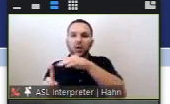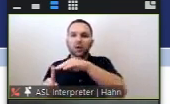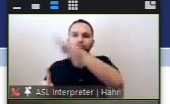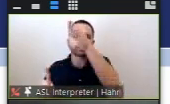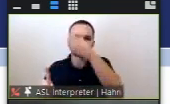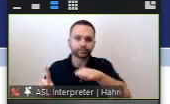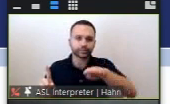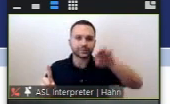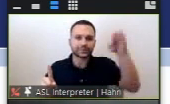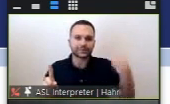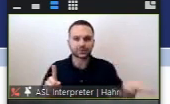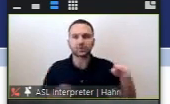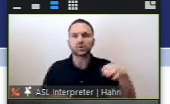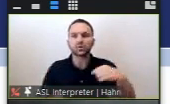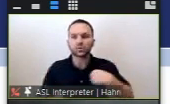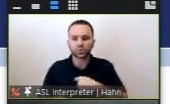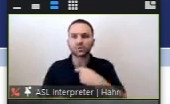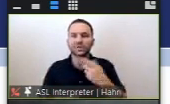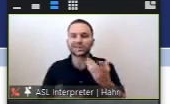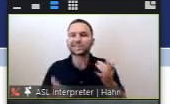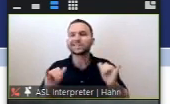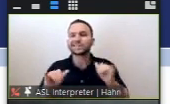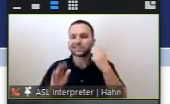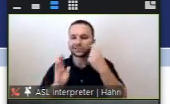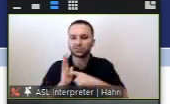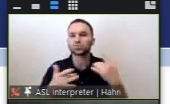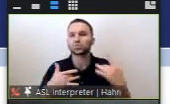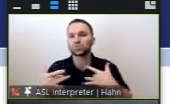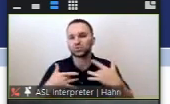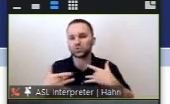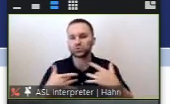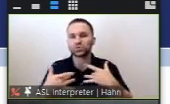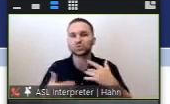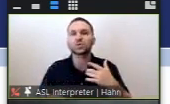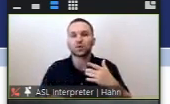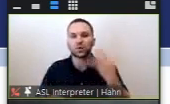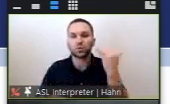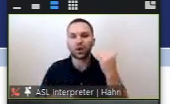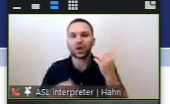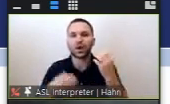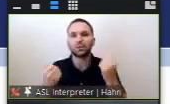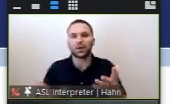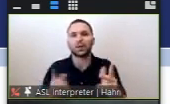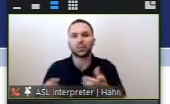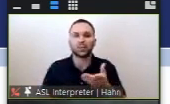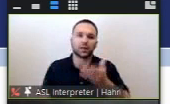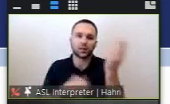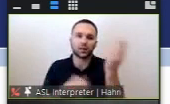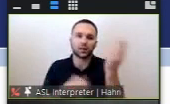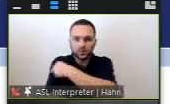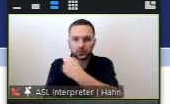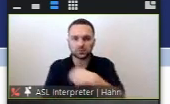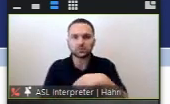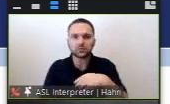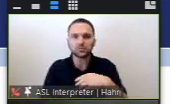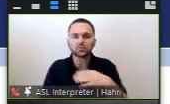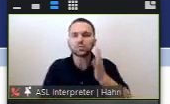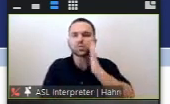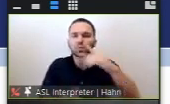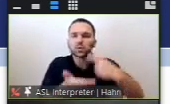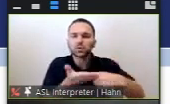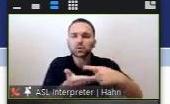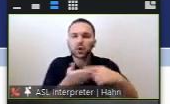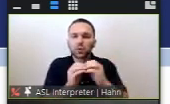that we continue to see as hospitalizations continue to increase in the state. And I'll talk a little bit more, and when we get into